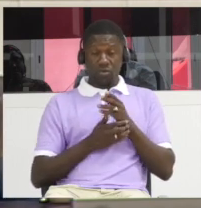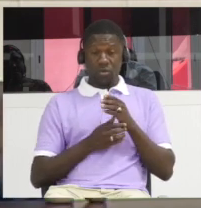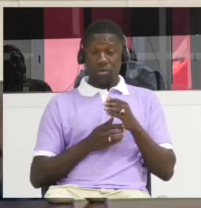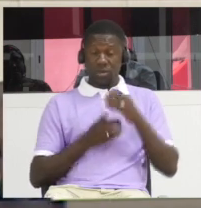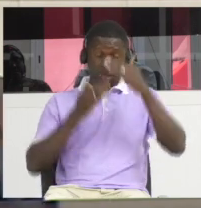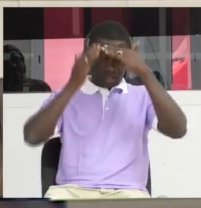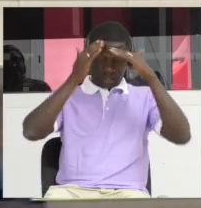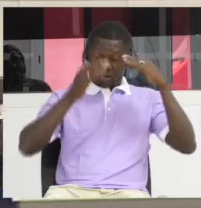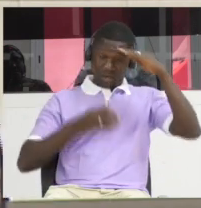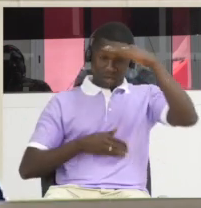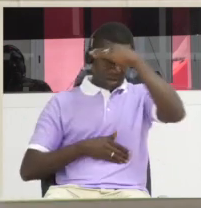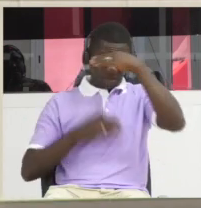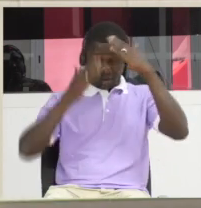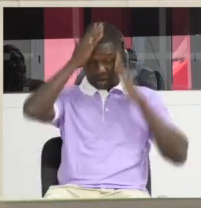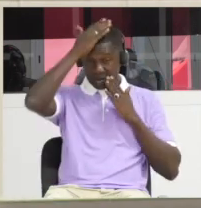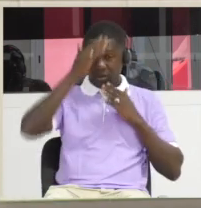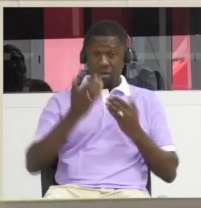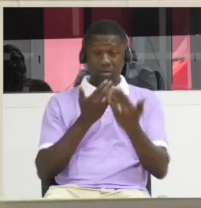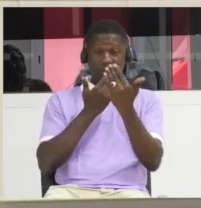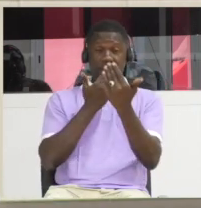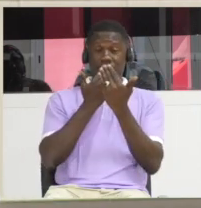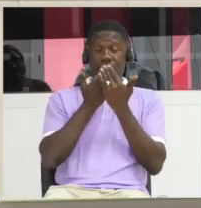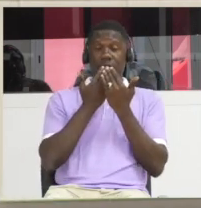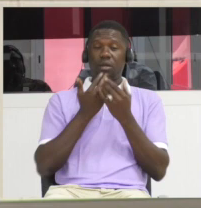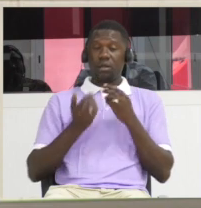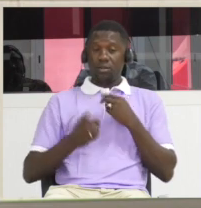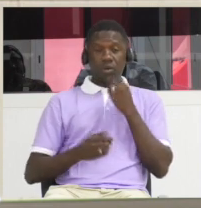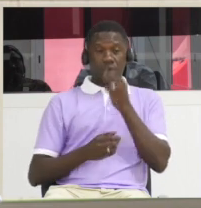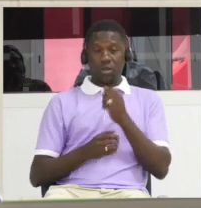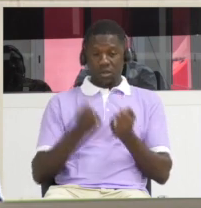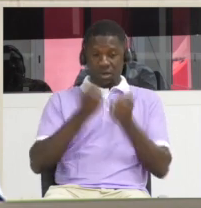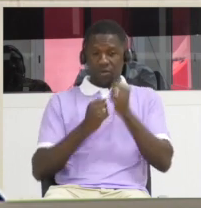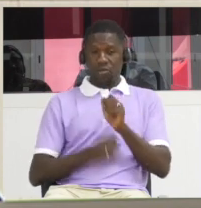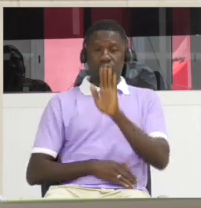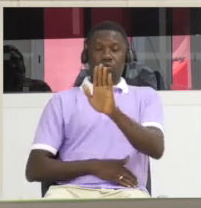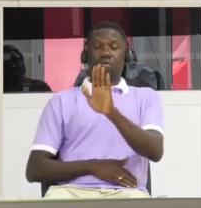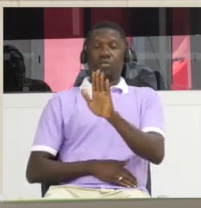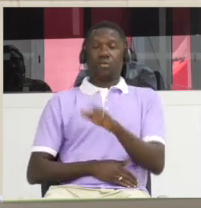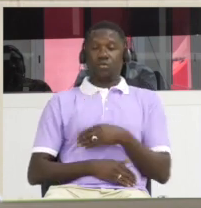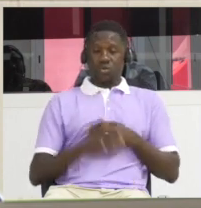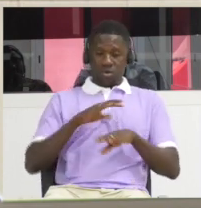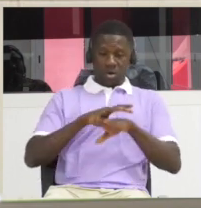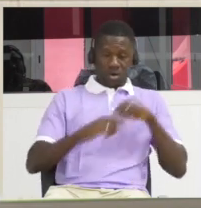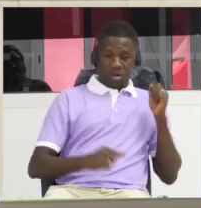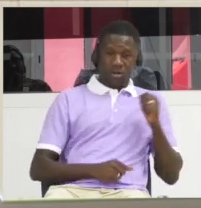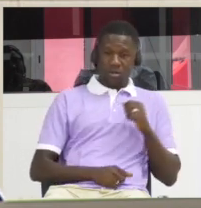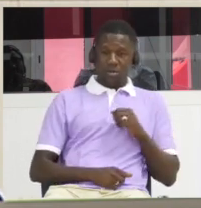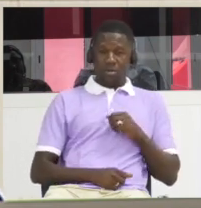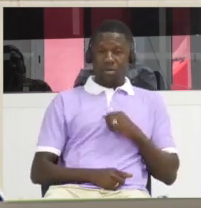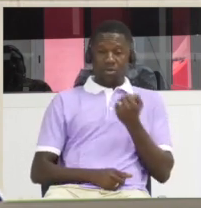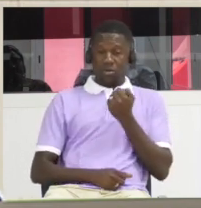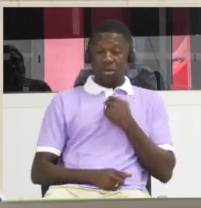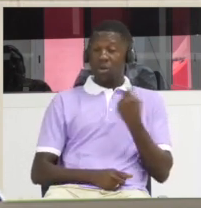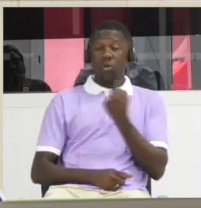the driver to stop. And we got out because that was the only vehicle